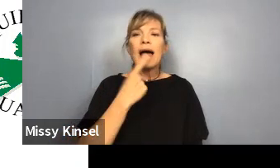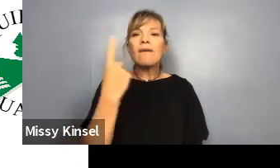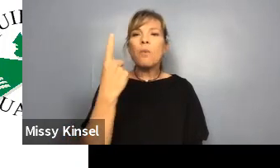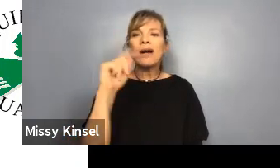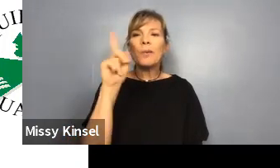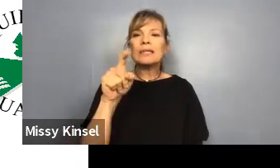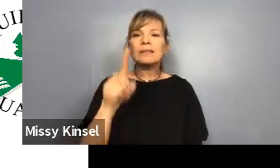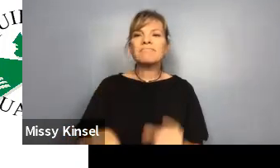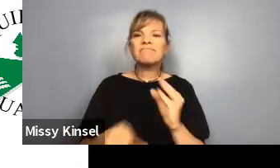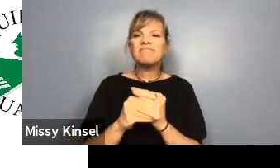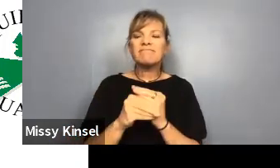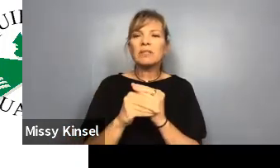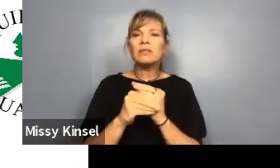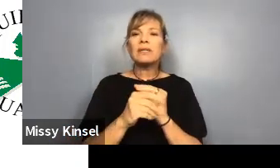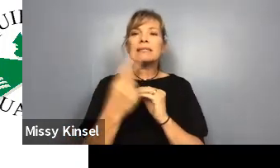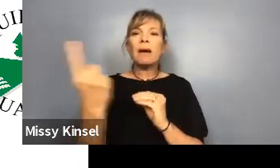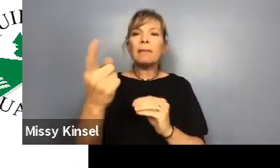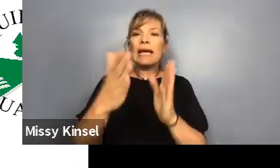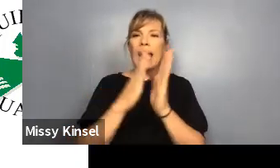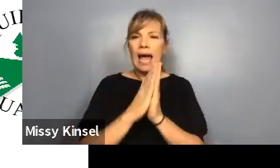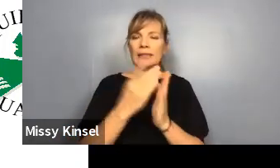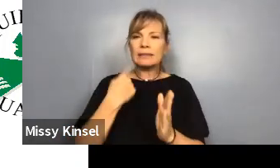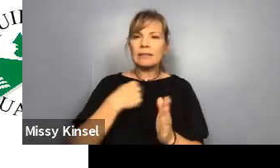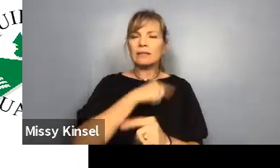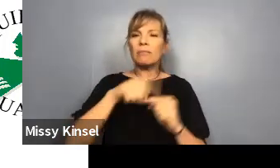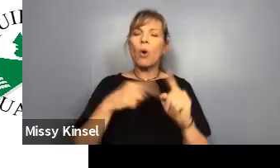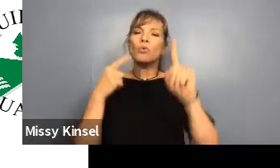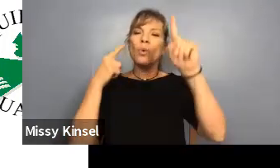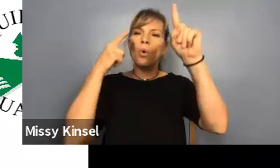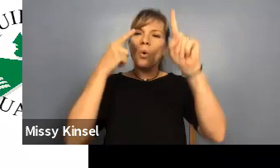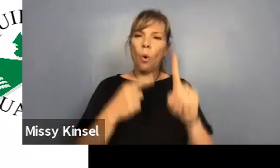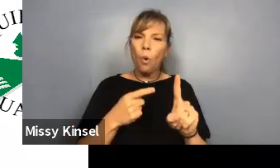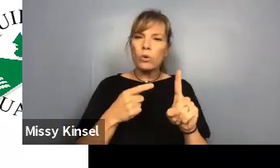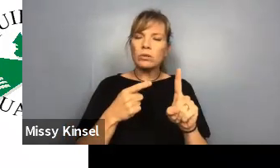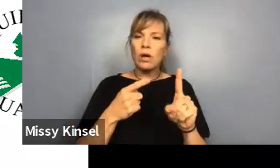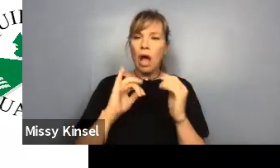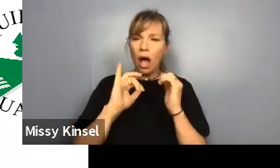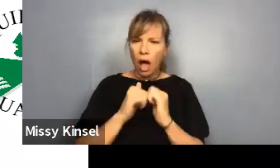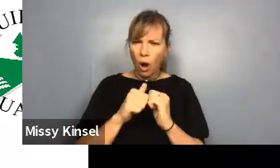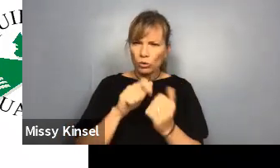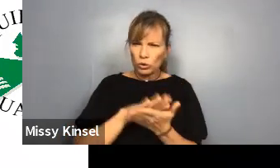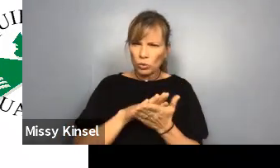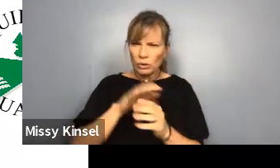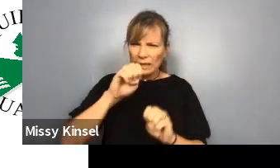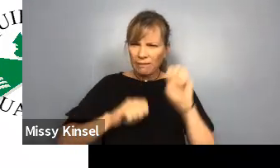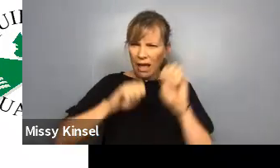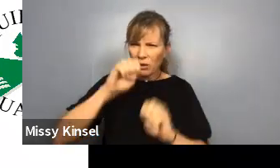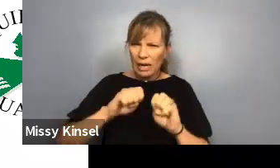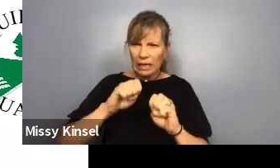question. Sure. We received asking for goals. How should the school be